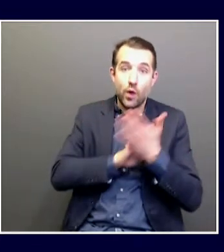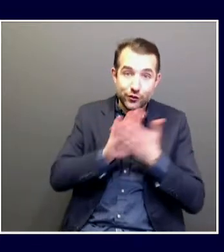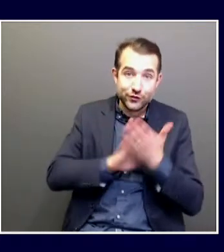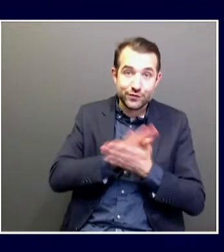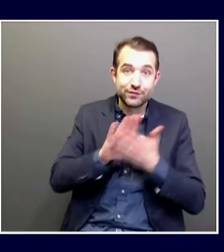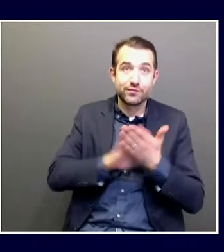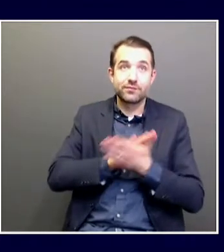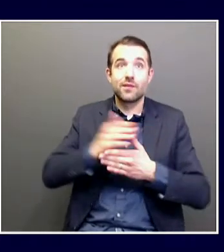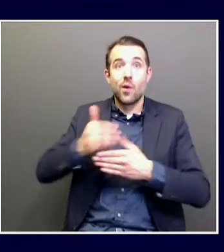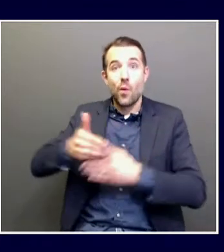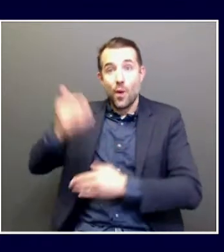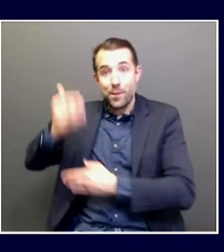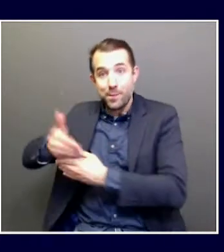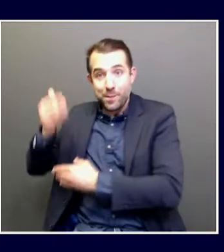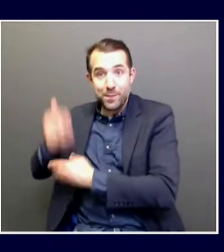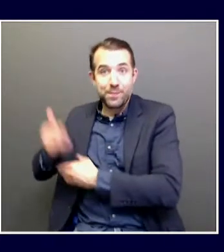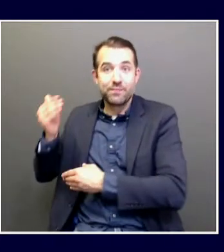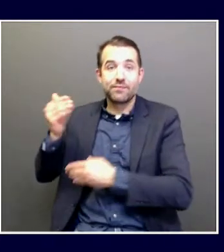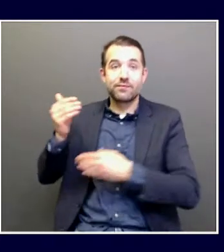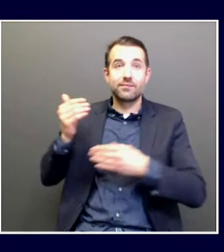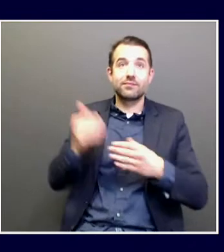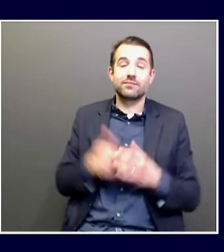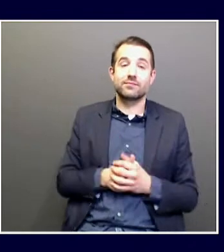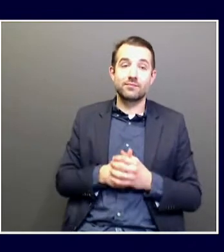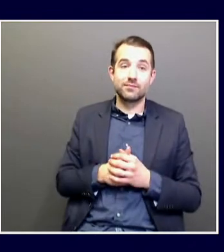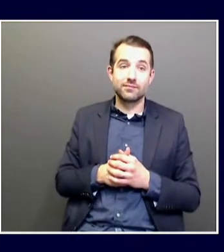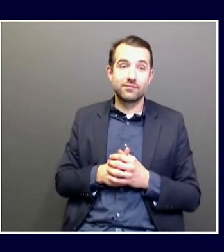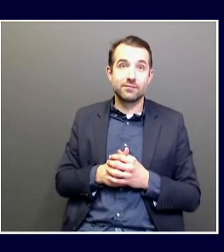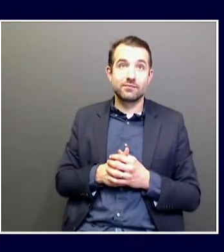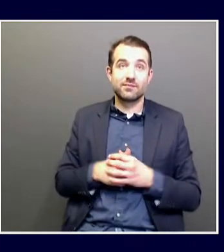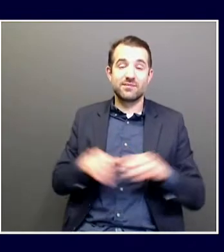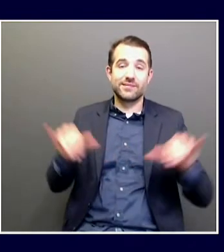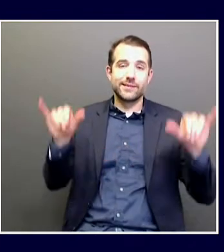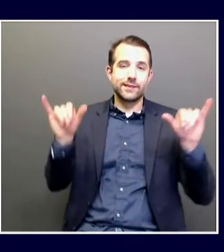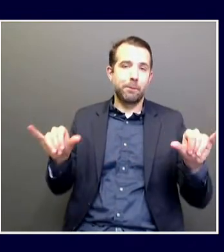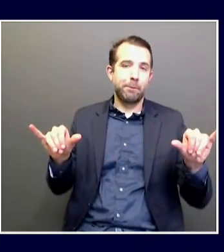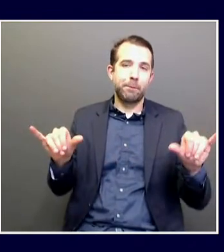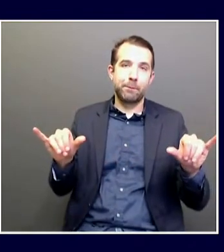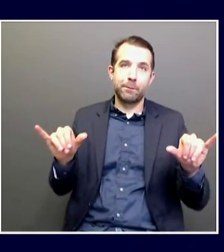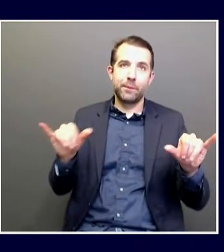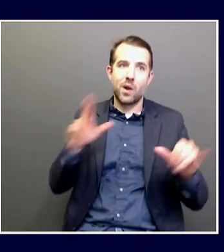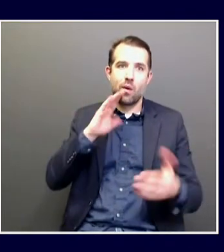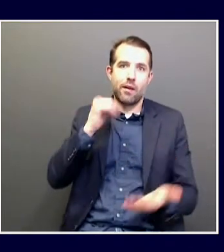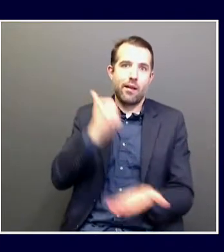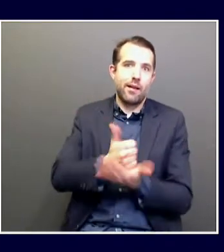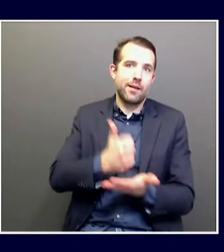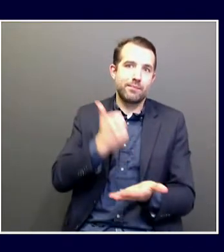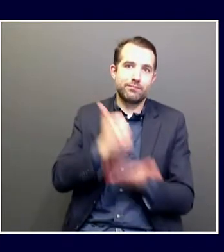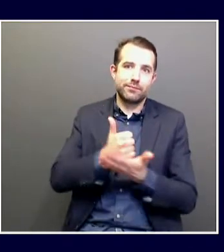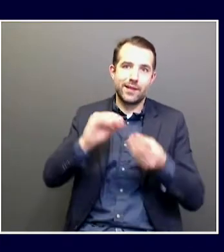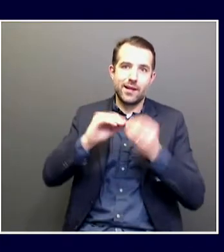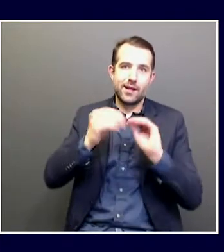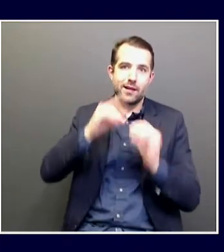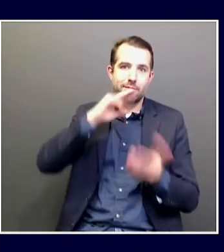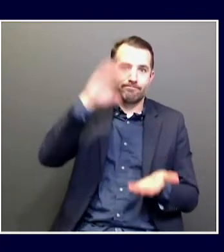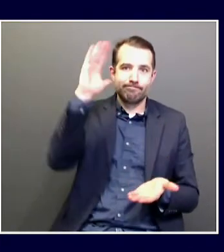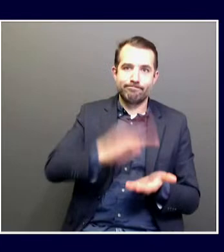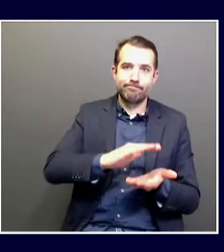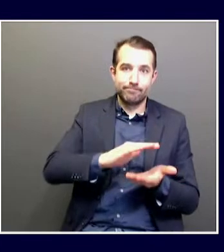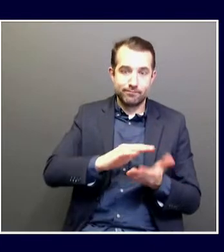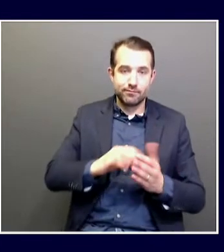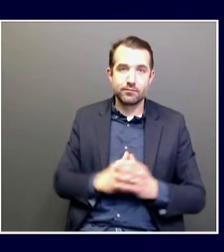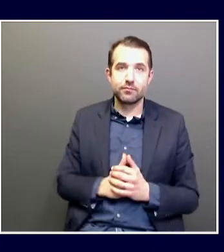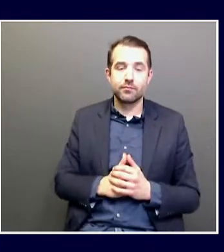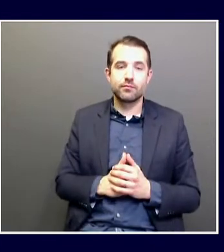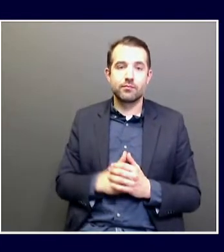in spaces where you are. All of those things taken in concert can absolutely help right now. It's also important to note that there